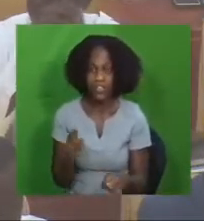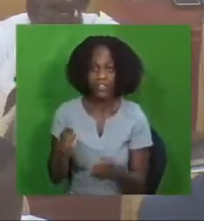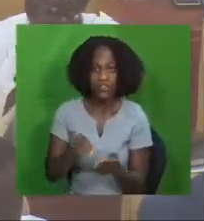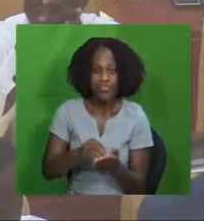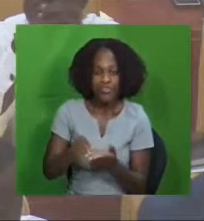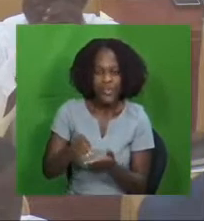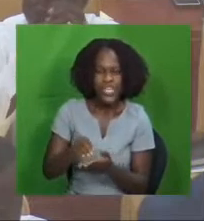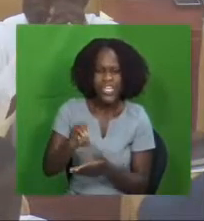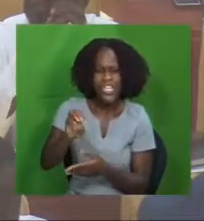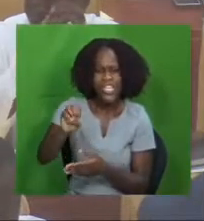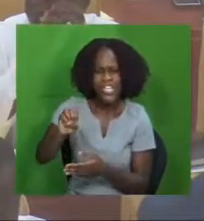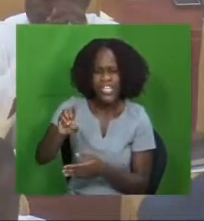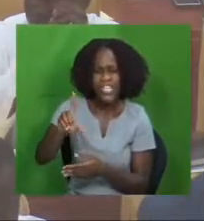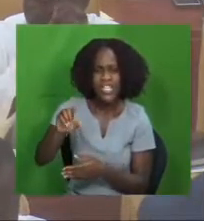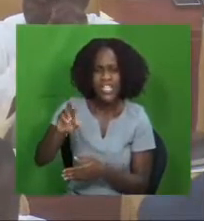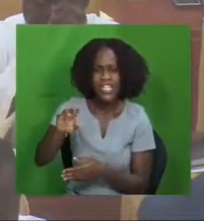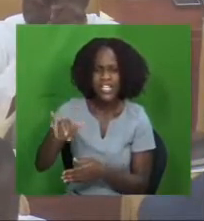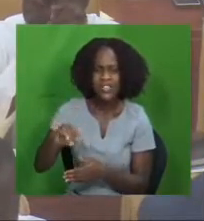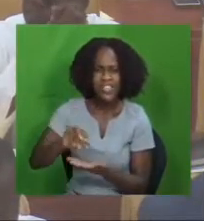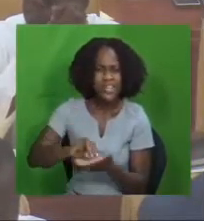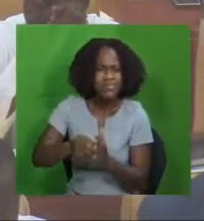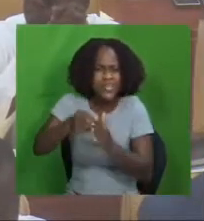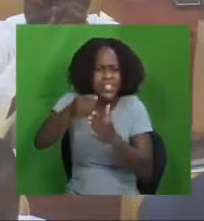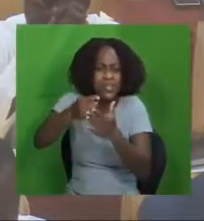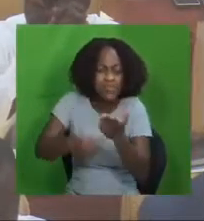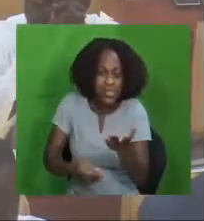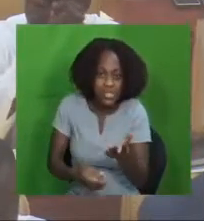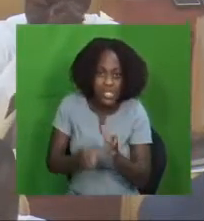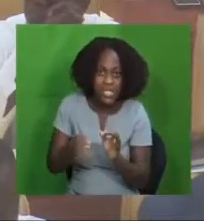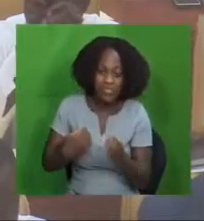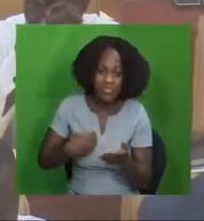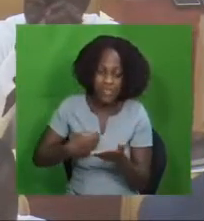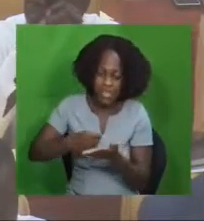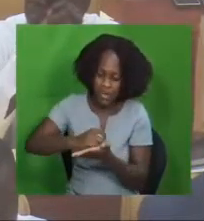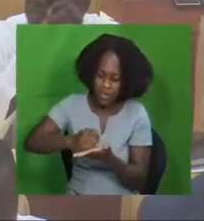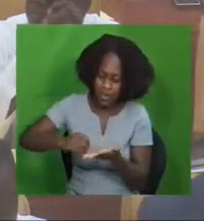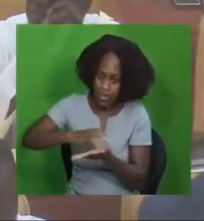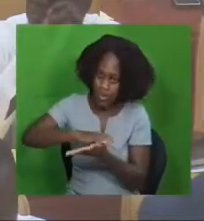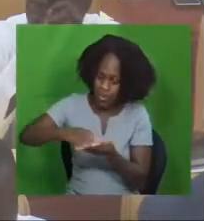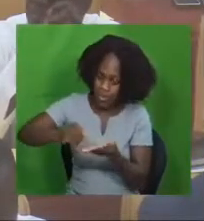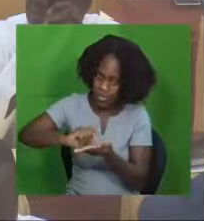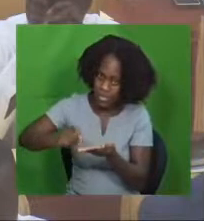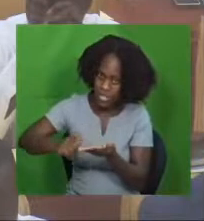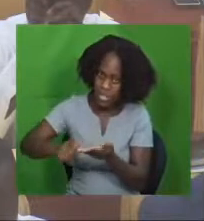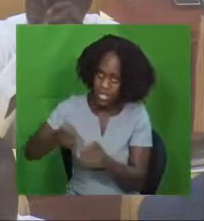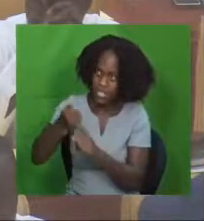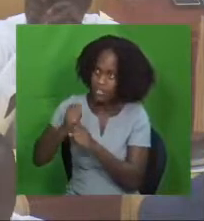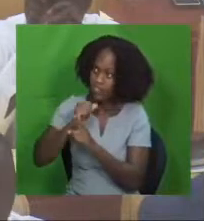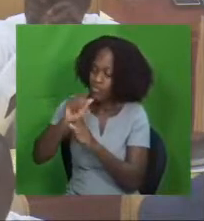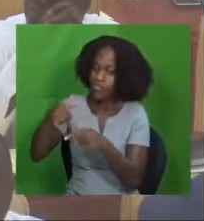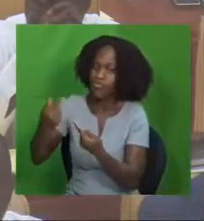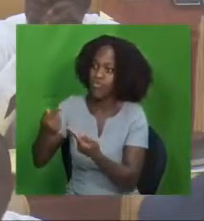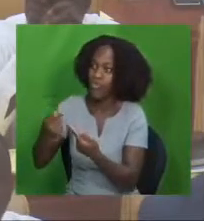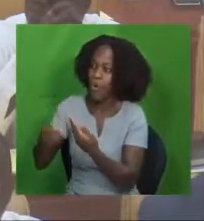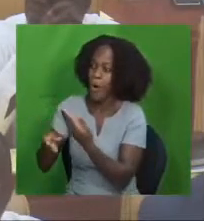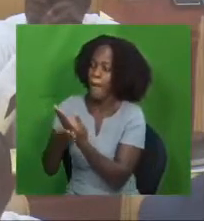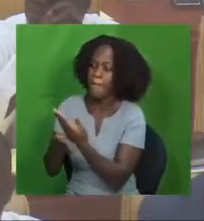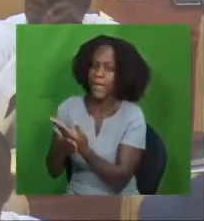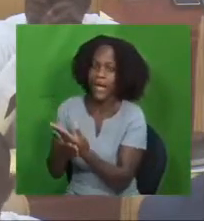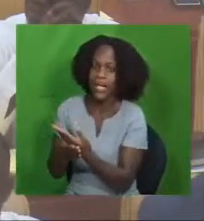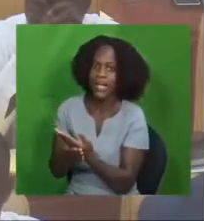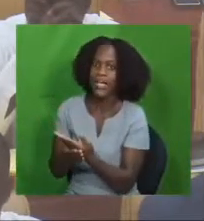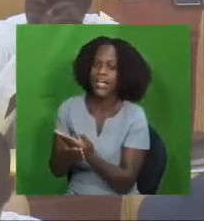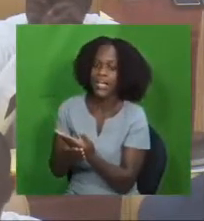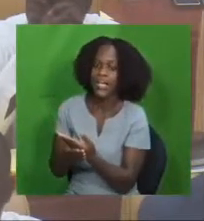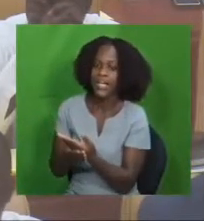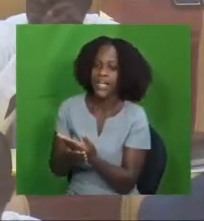e-levy. What it means, Mr. Speaker, is that if you write a check and you don't personally go to the counter to cash it and you ask the bank to clear